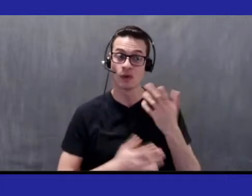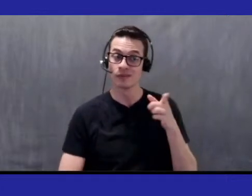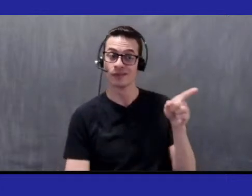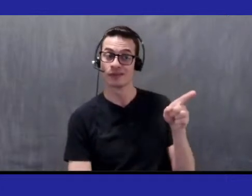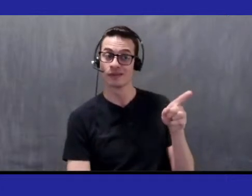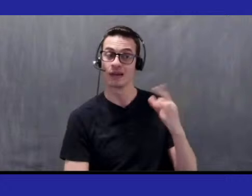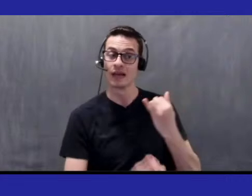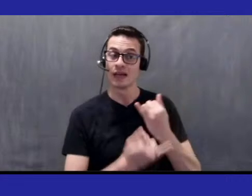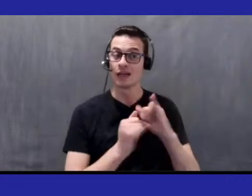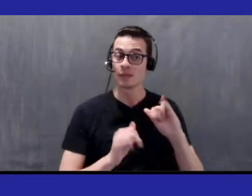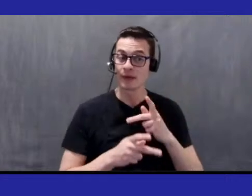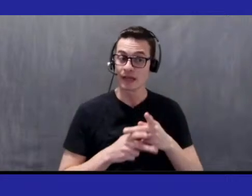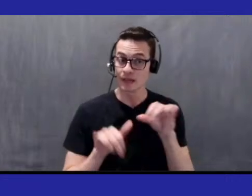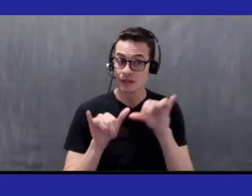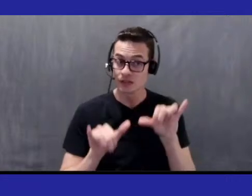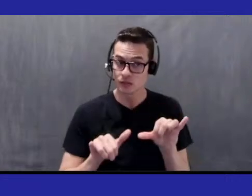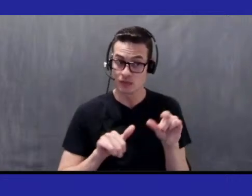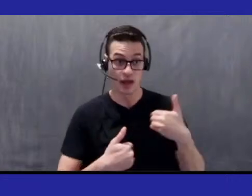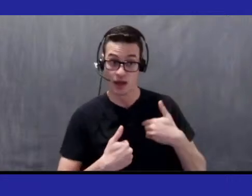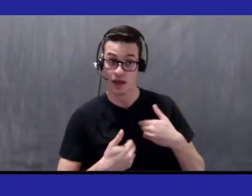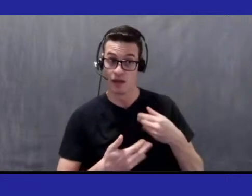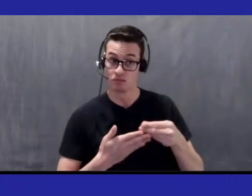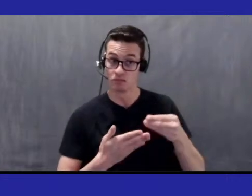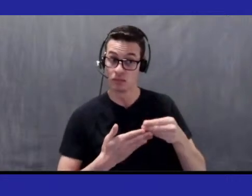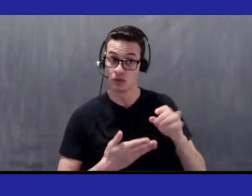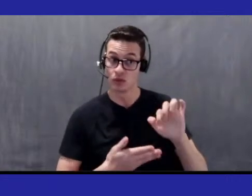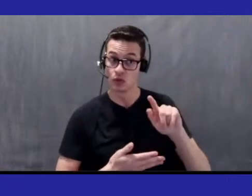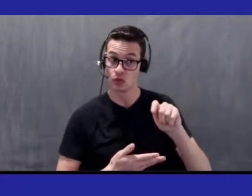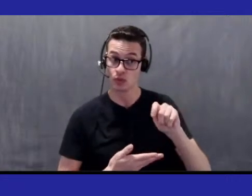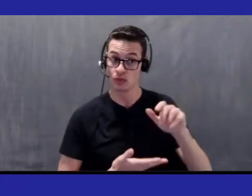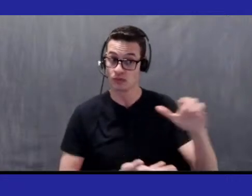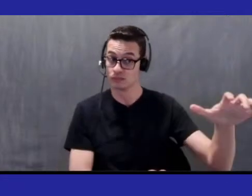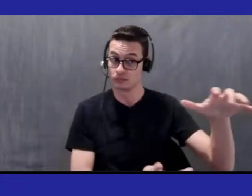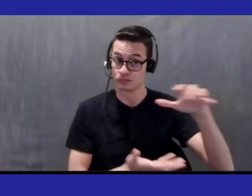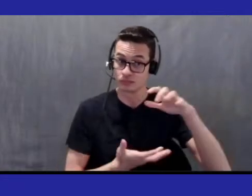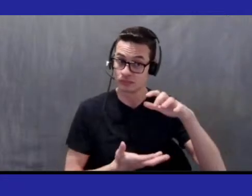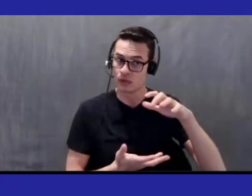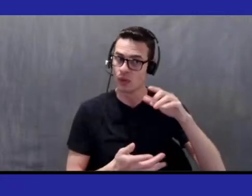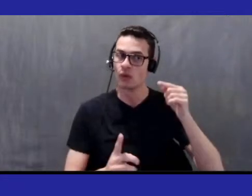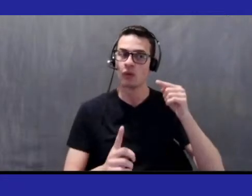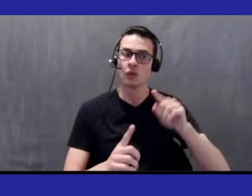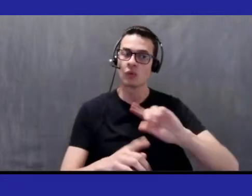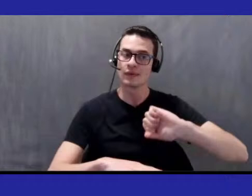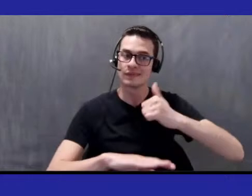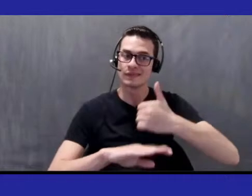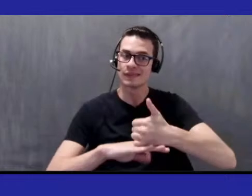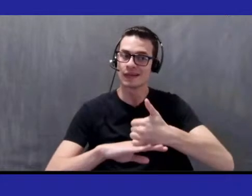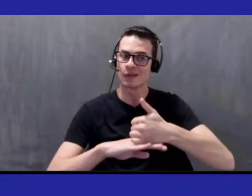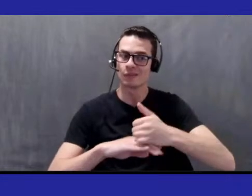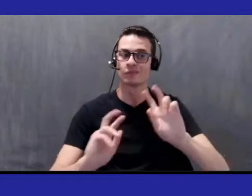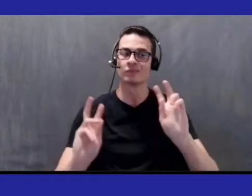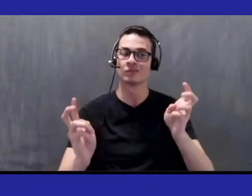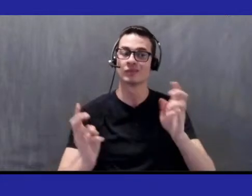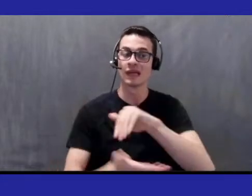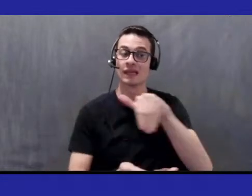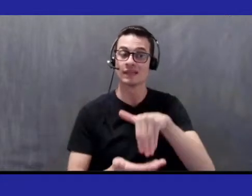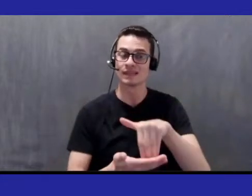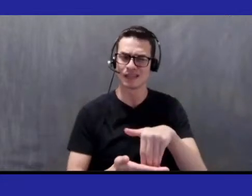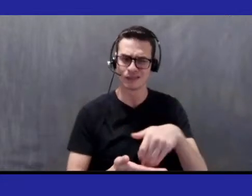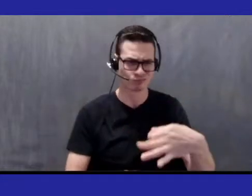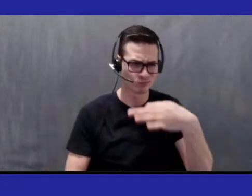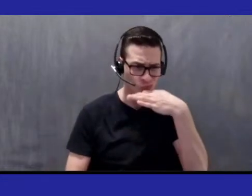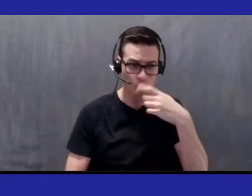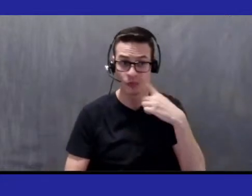and hospitals. Our goal is to create a center of excellence for disability competent care at H&H. The